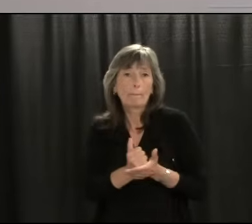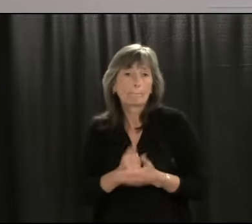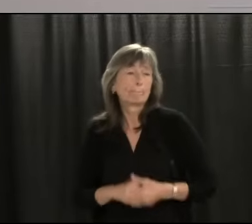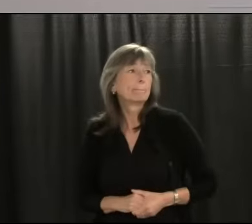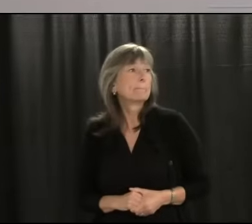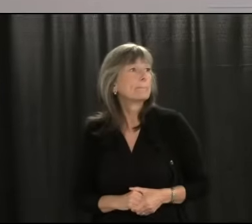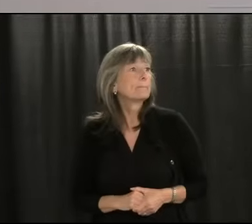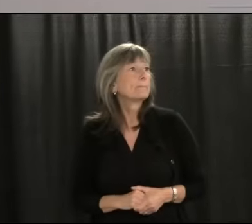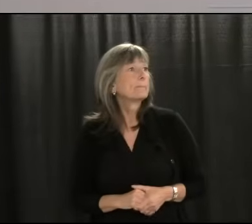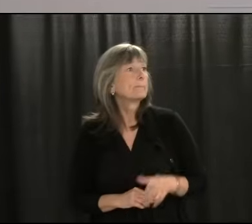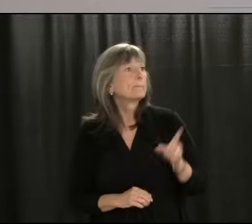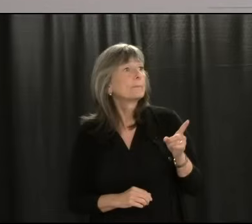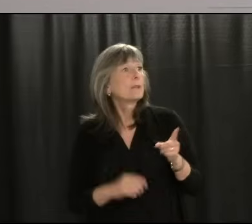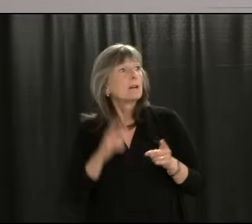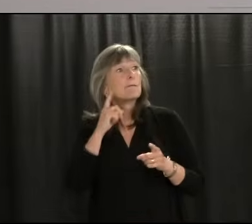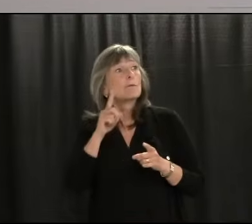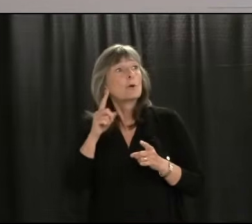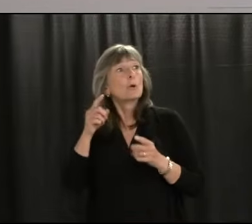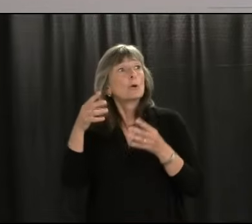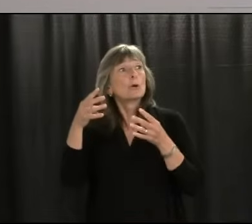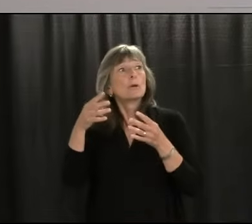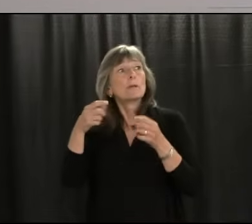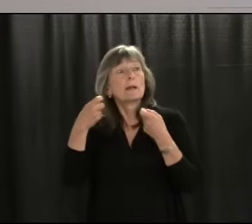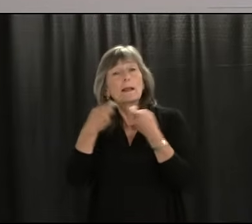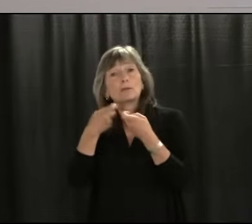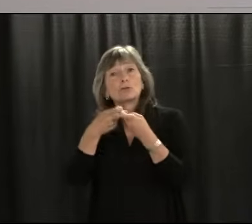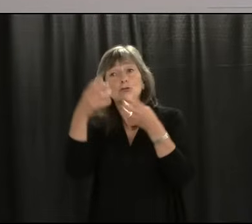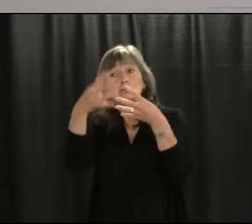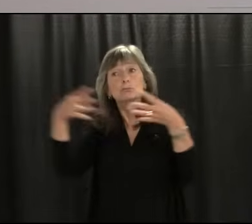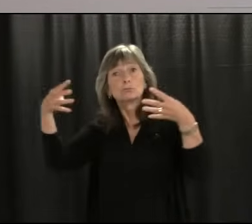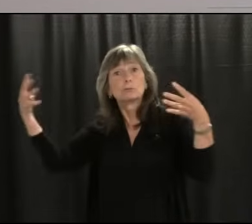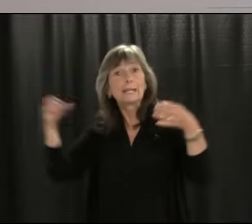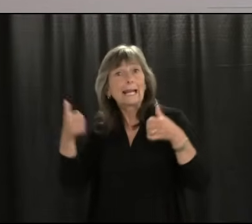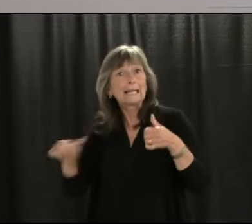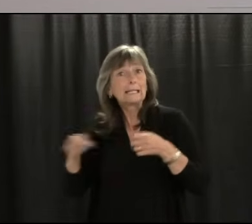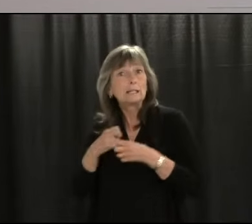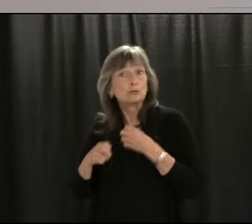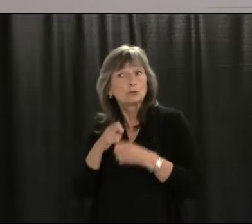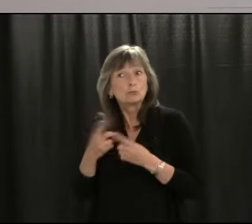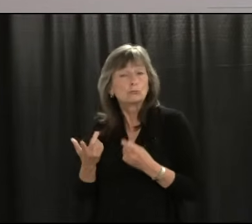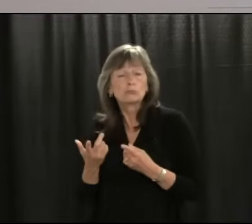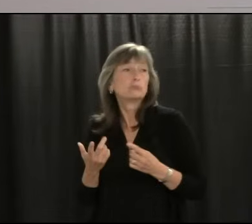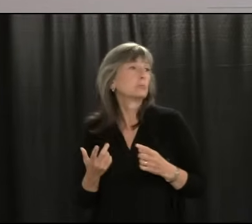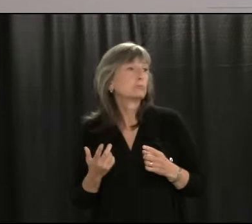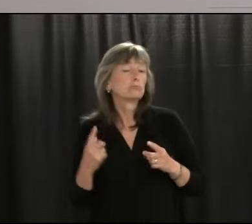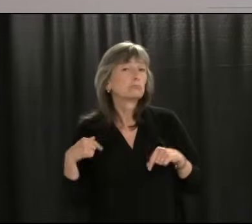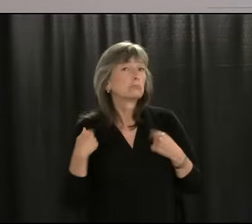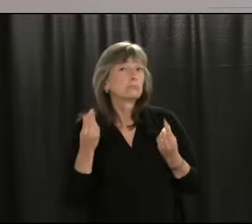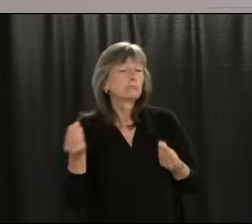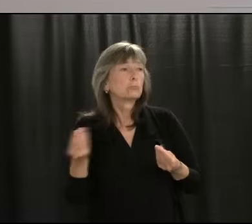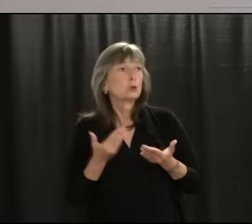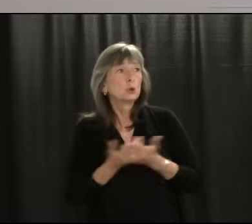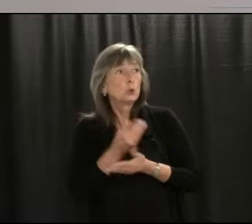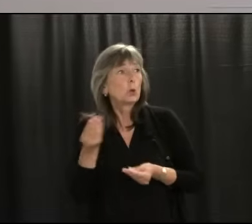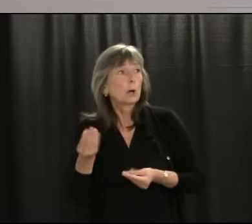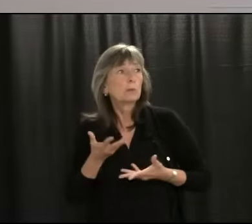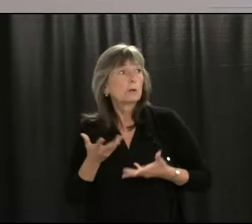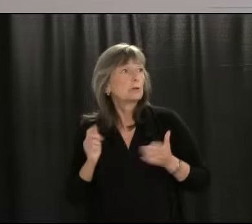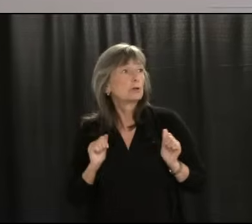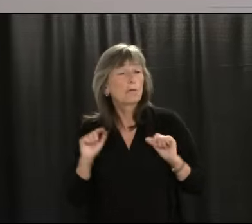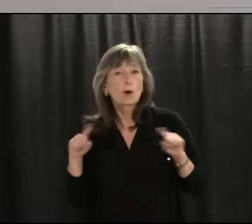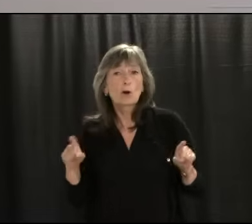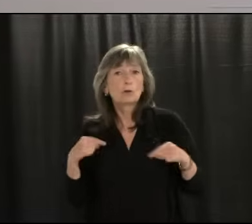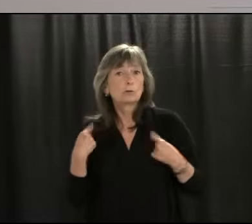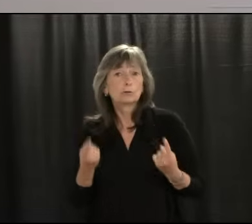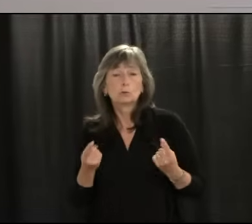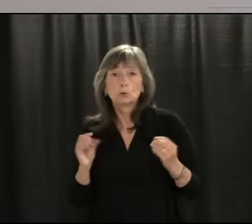With regards to the power line, does that continue to be an issue that you're looking at? No further update than today, but we obviously continue to monitor it, but nothing has gotten worse